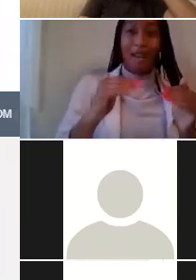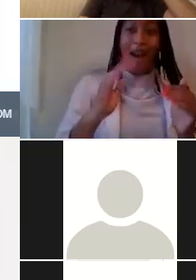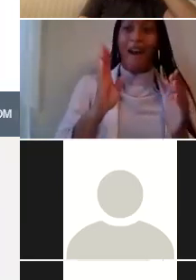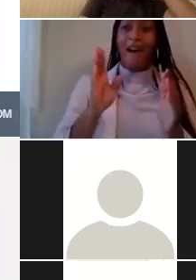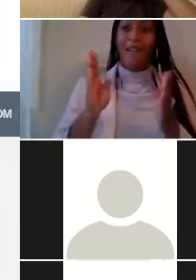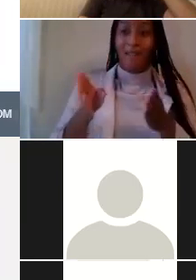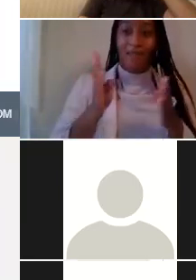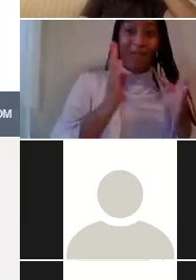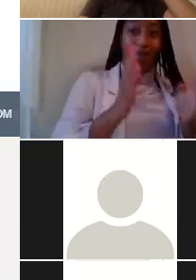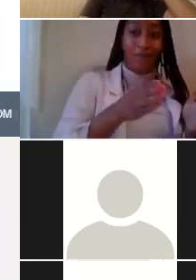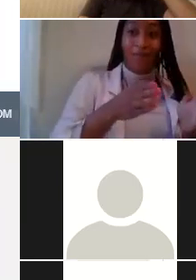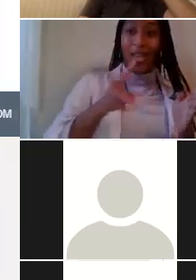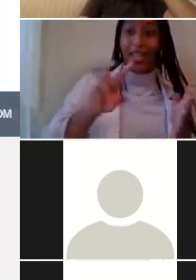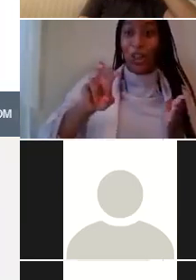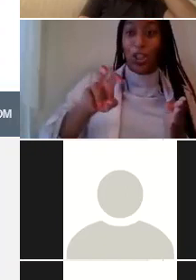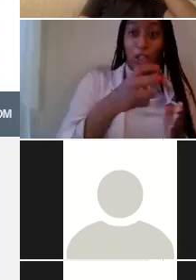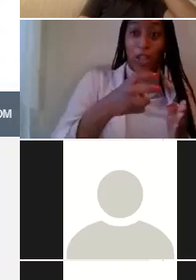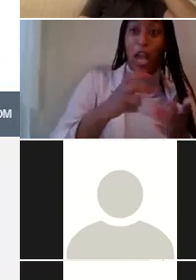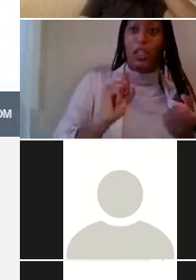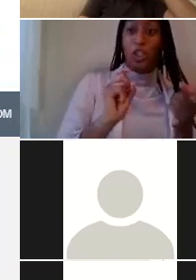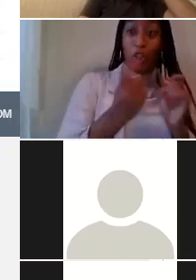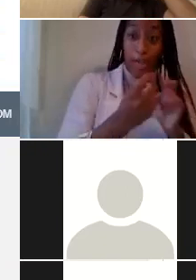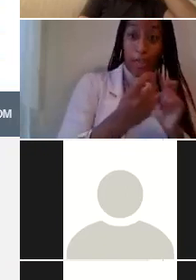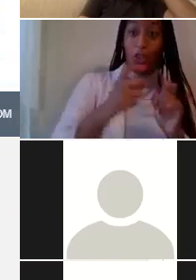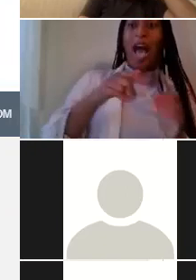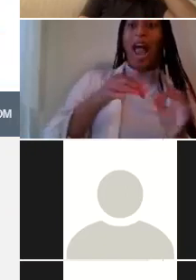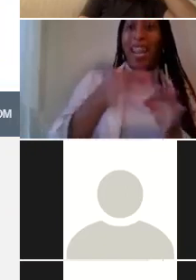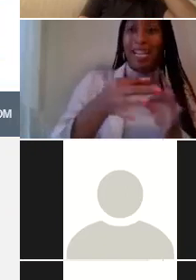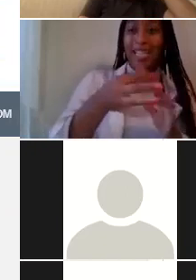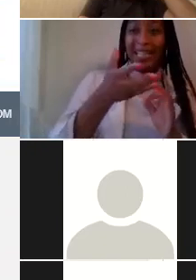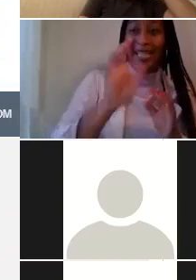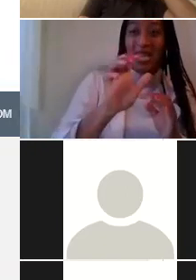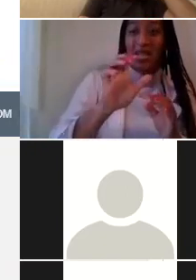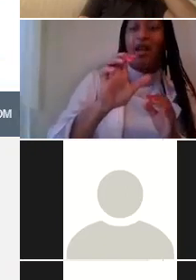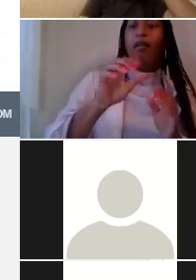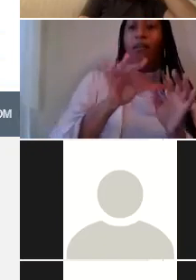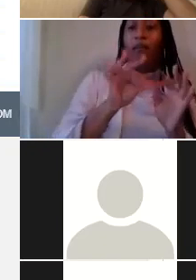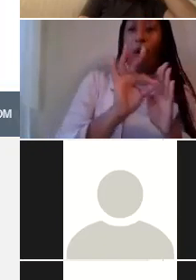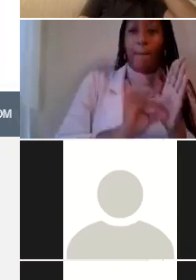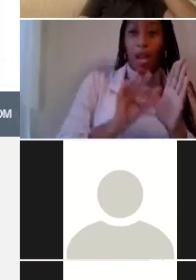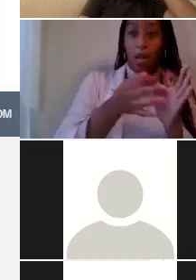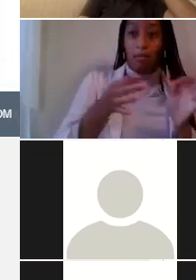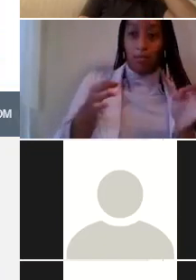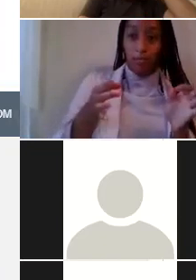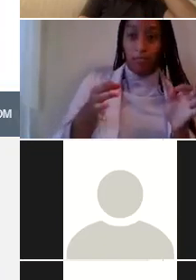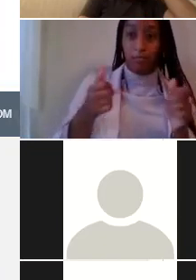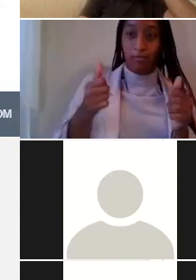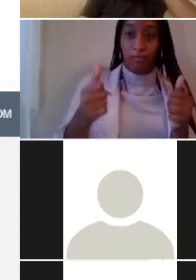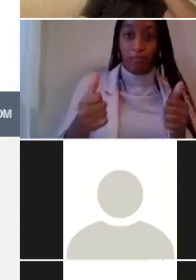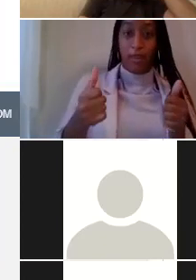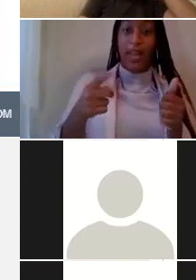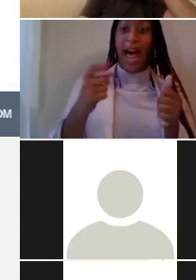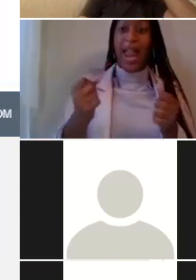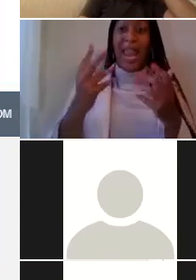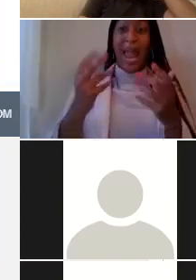I have not looked at, and then there's a lot more information in these remaining slides that you